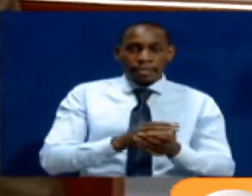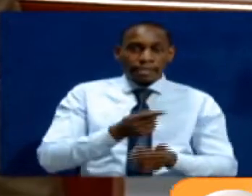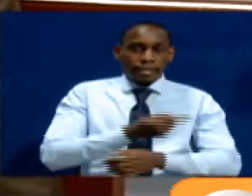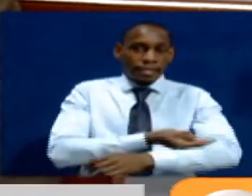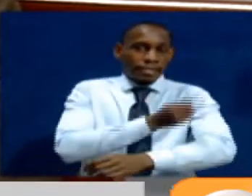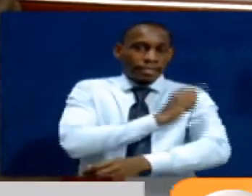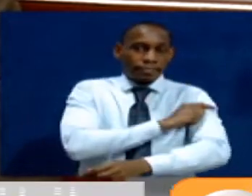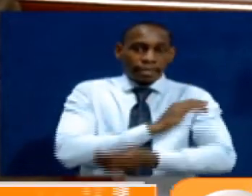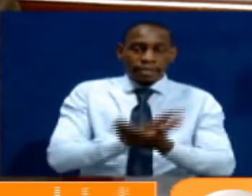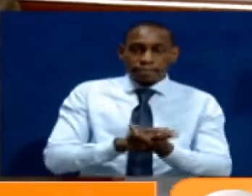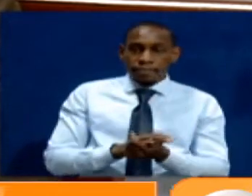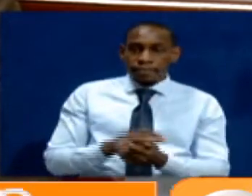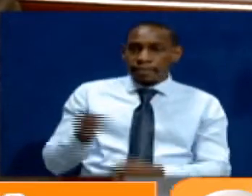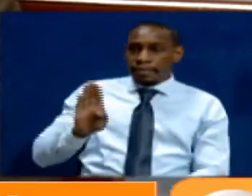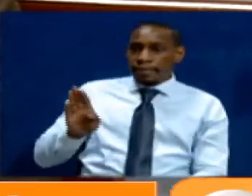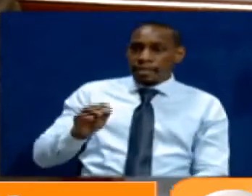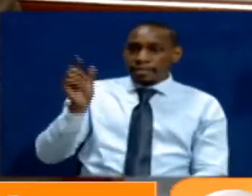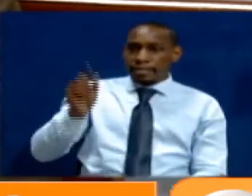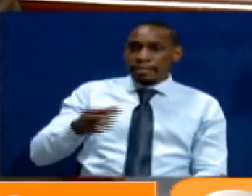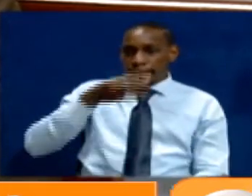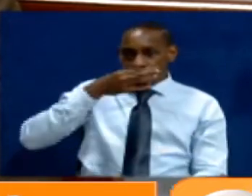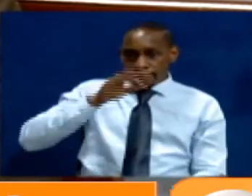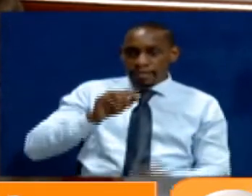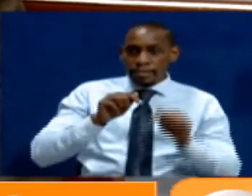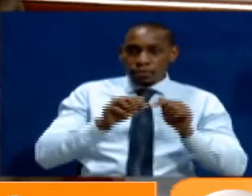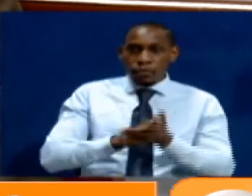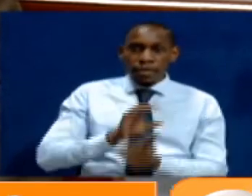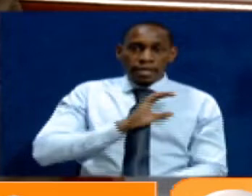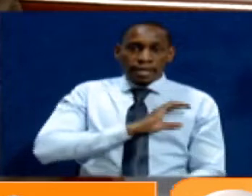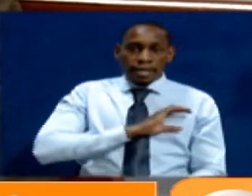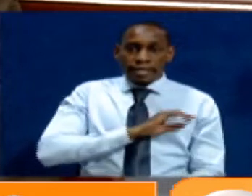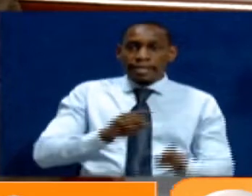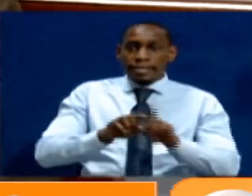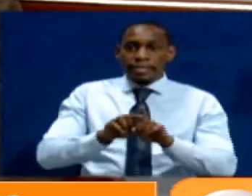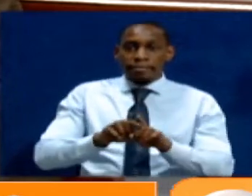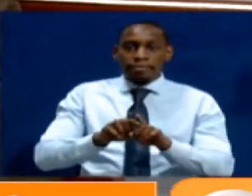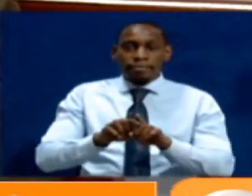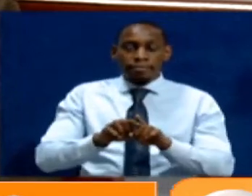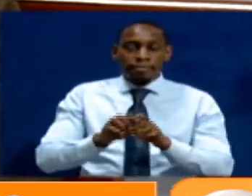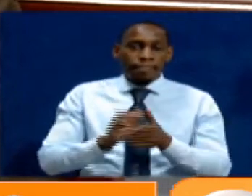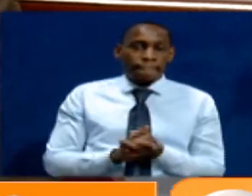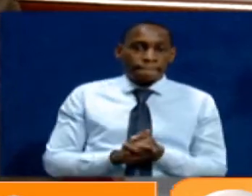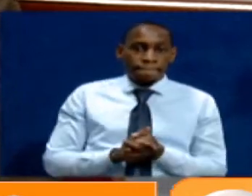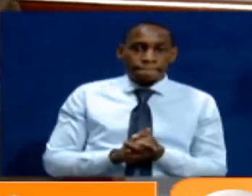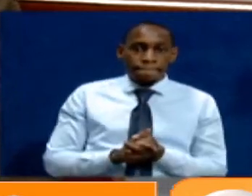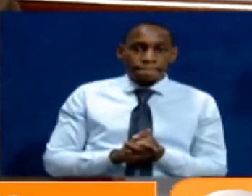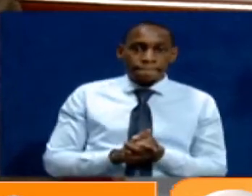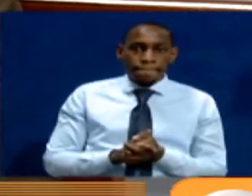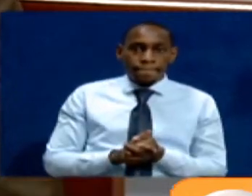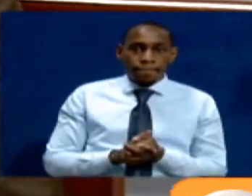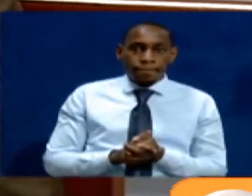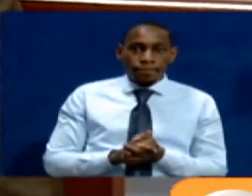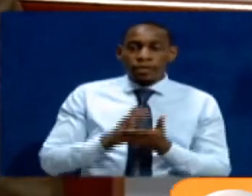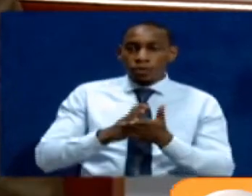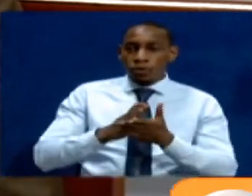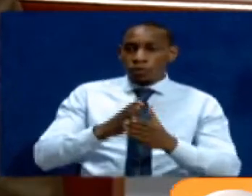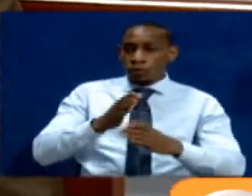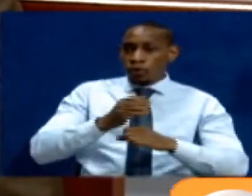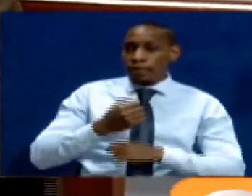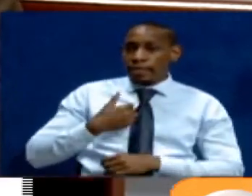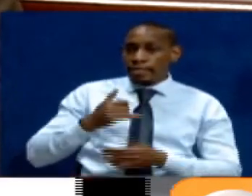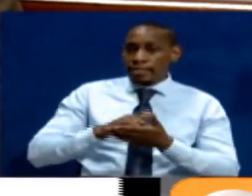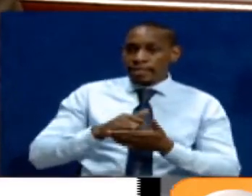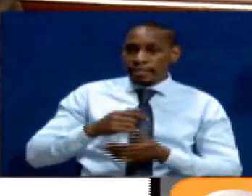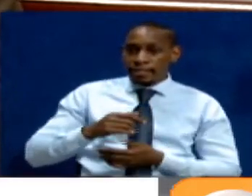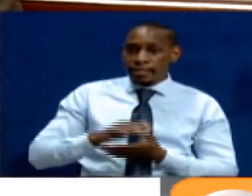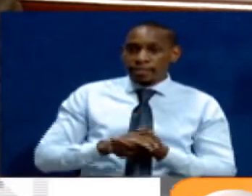Spain, Belgium, Italy and France today. Canada, you also had it. So it is giving us confidence that,